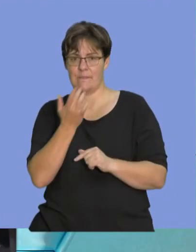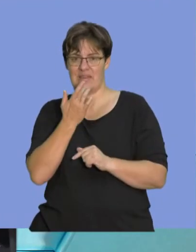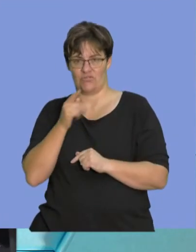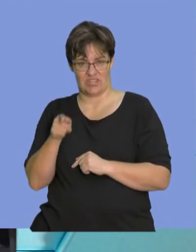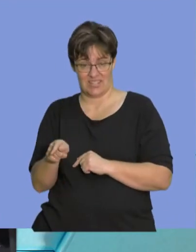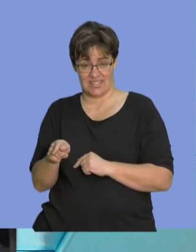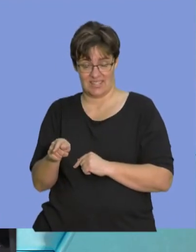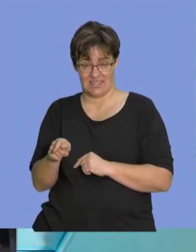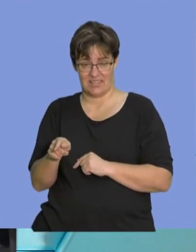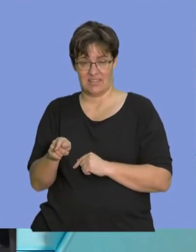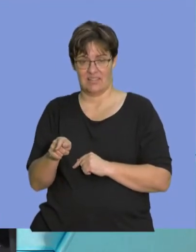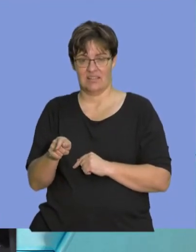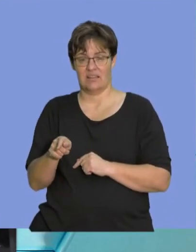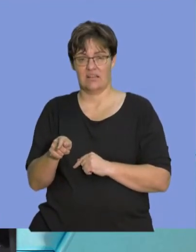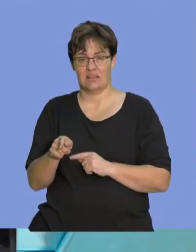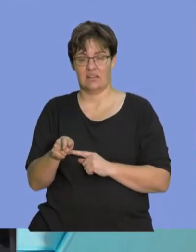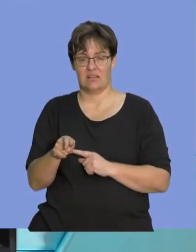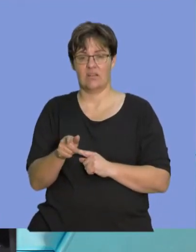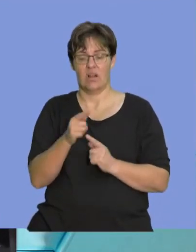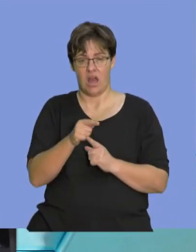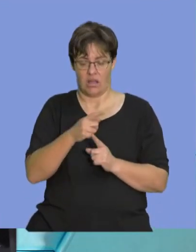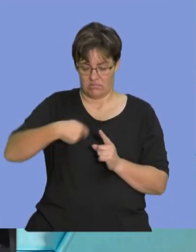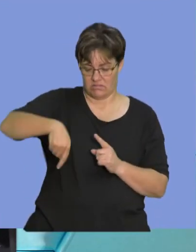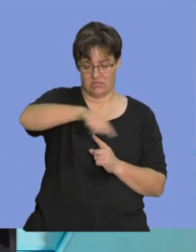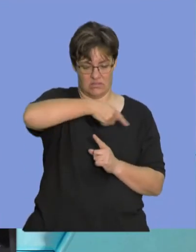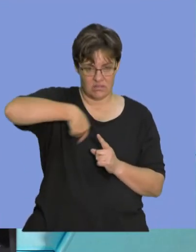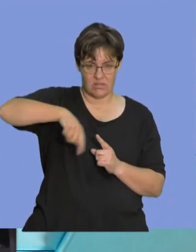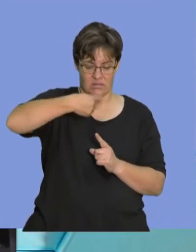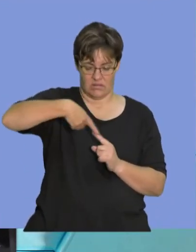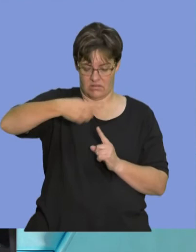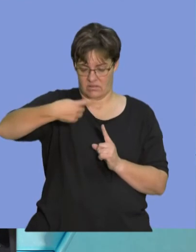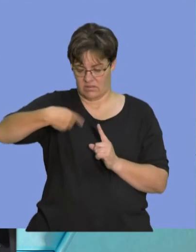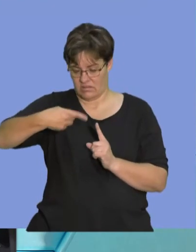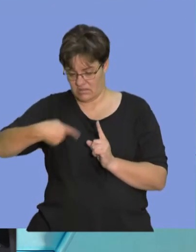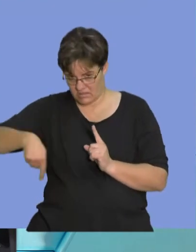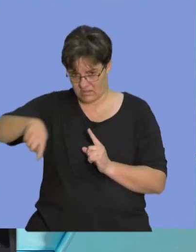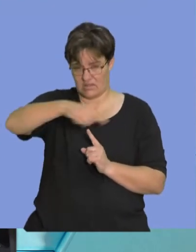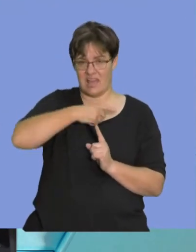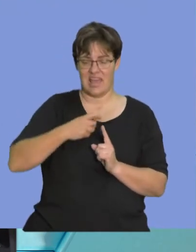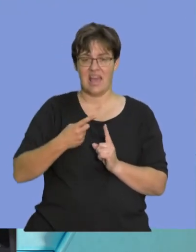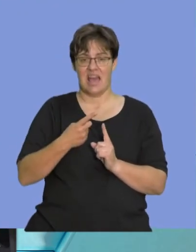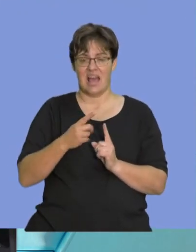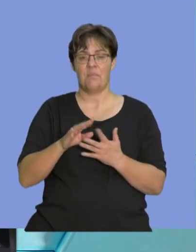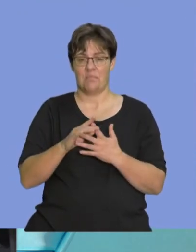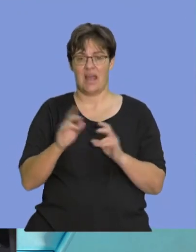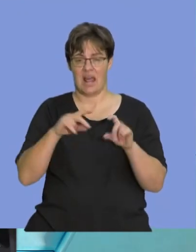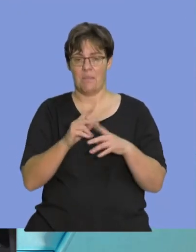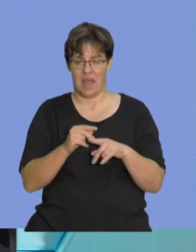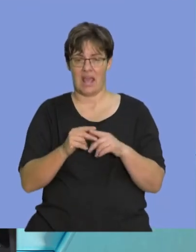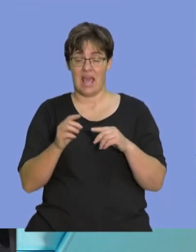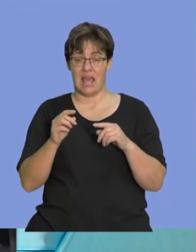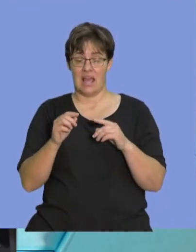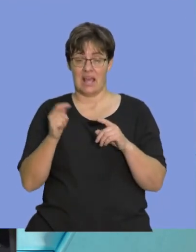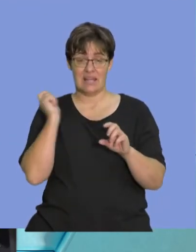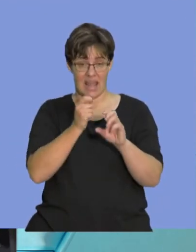source of energy, which is a battery. Okay. So as the current is flowing through that conductor, it magnetizes the nail.